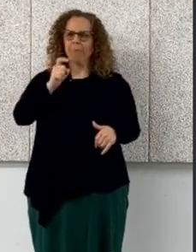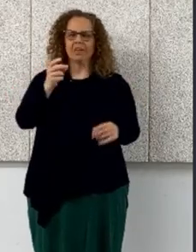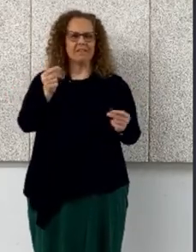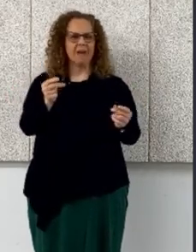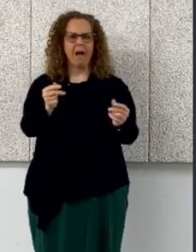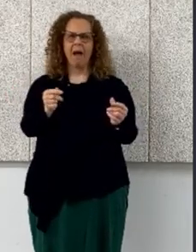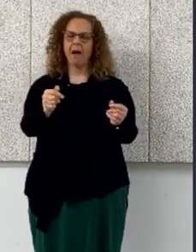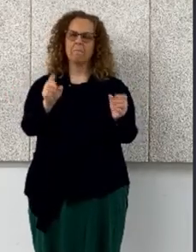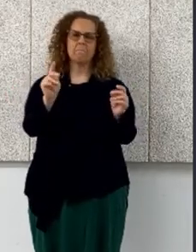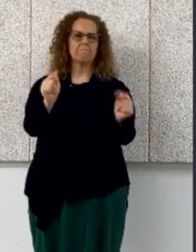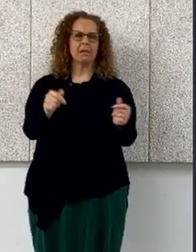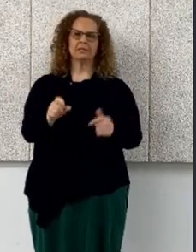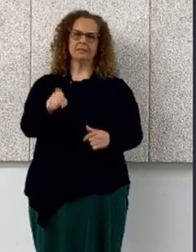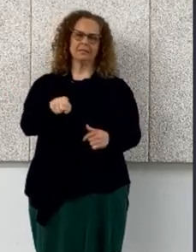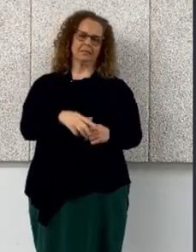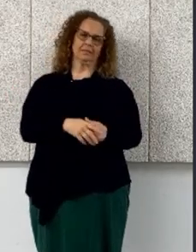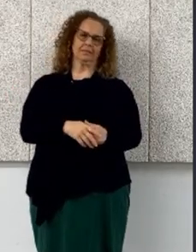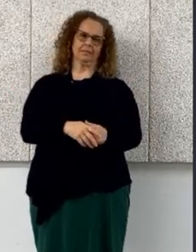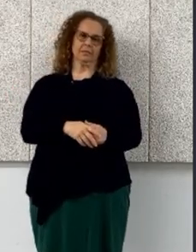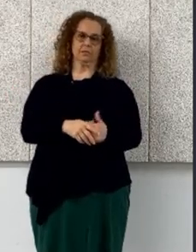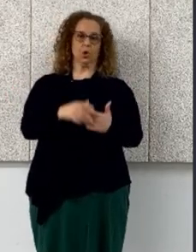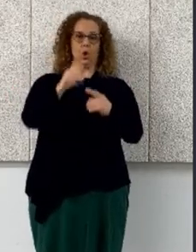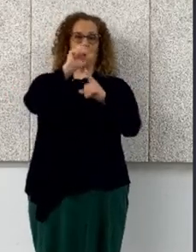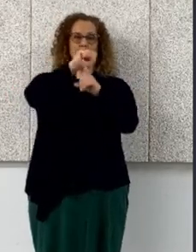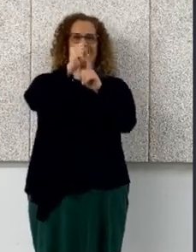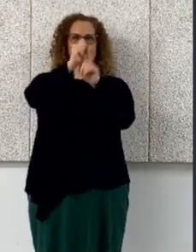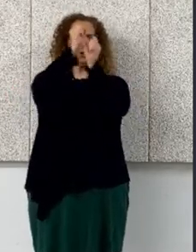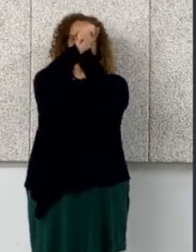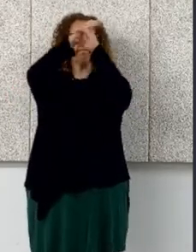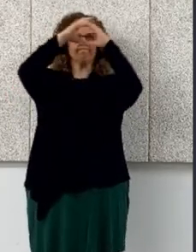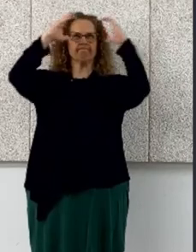creative, scenario planning is always the answer.